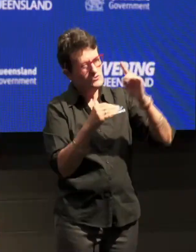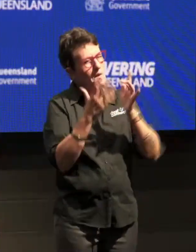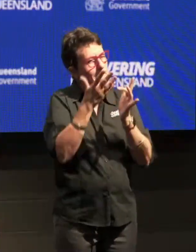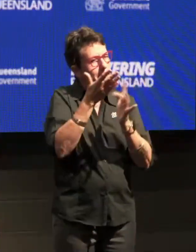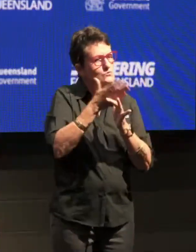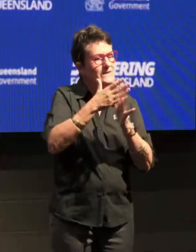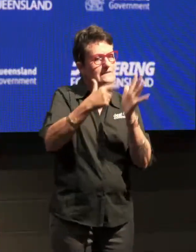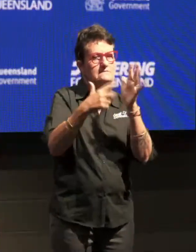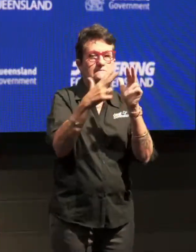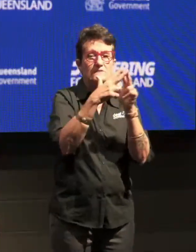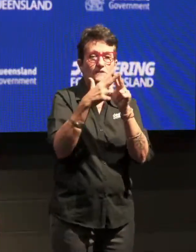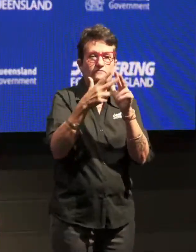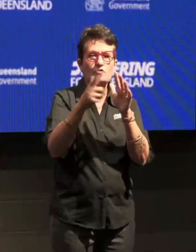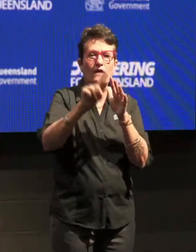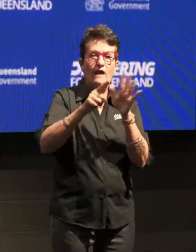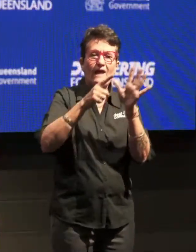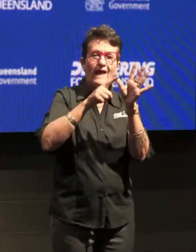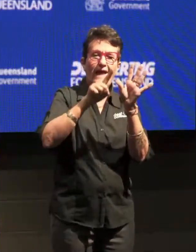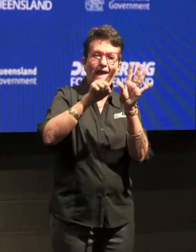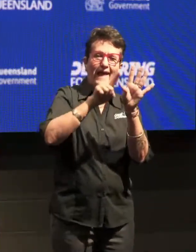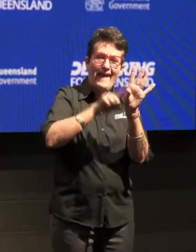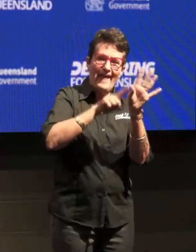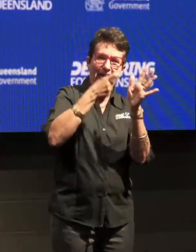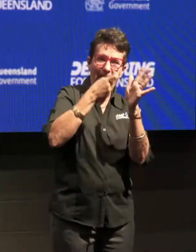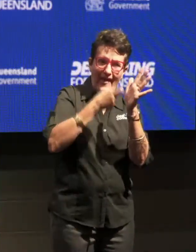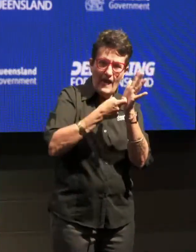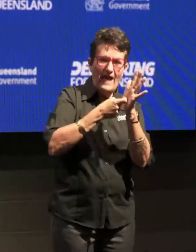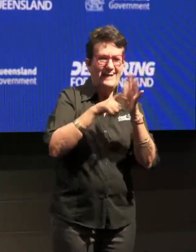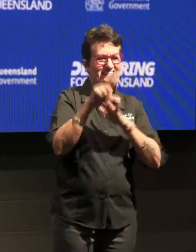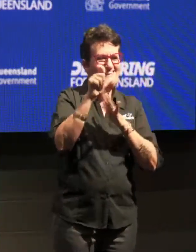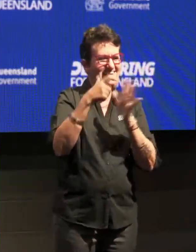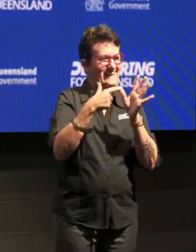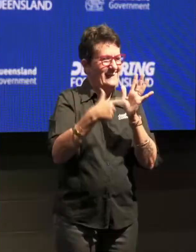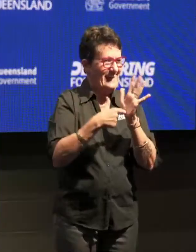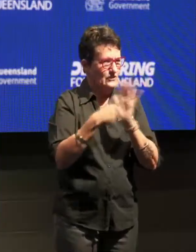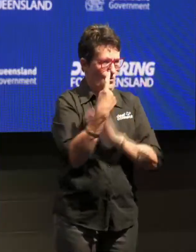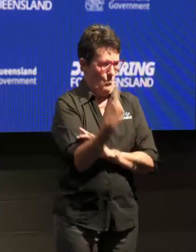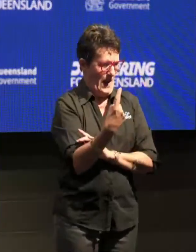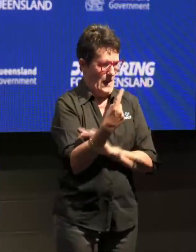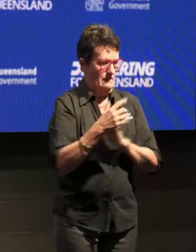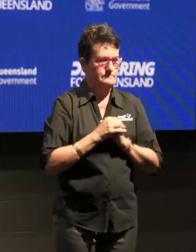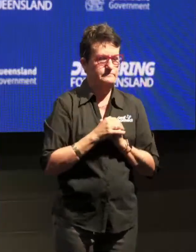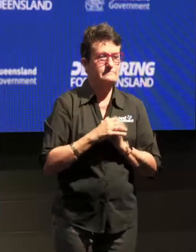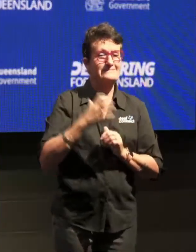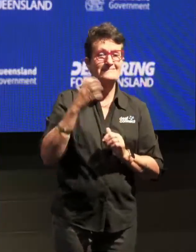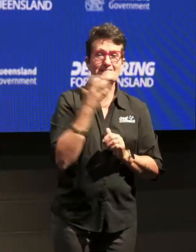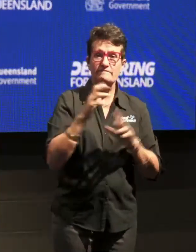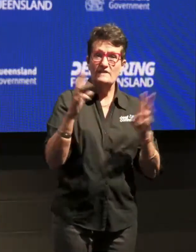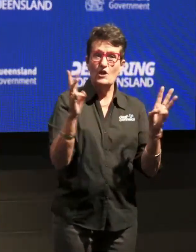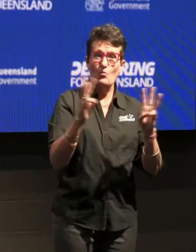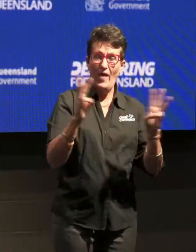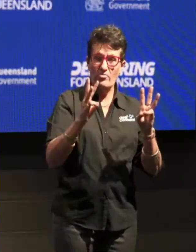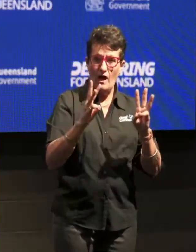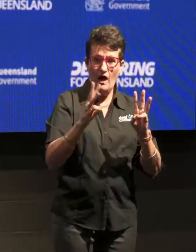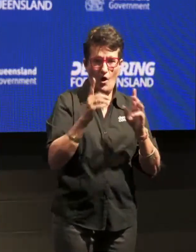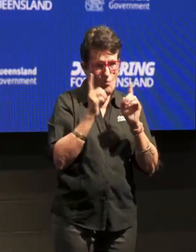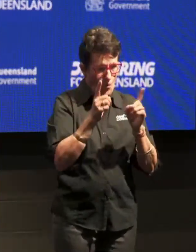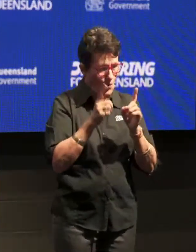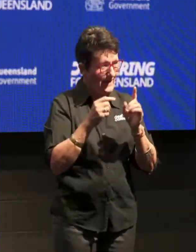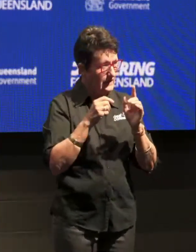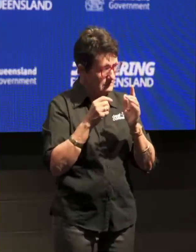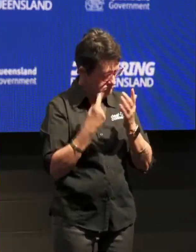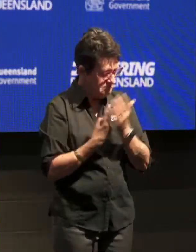Ayr, and as I mentioned, as a Category 1 system. A severe weather warning also remains in place, and